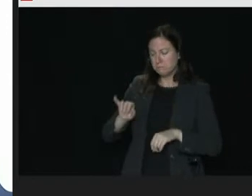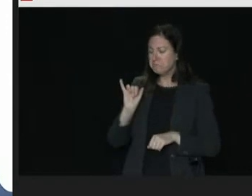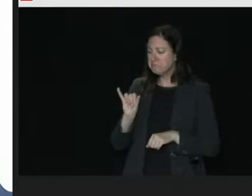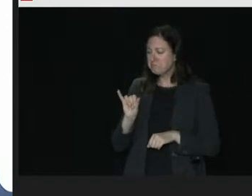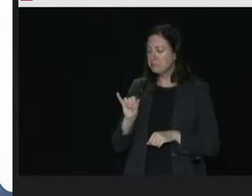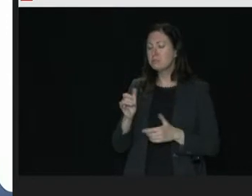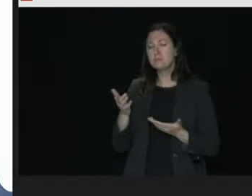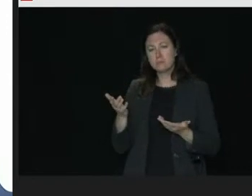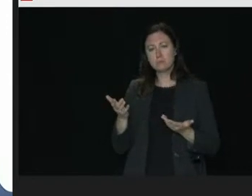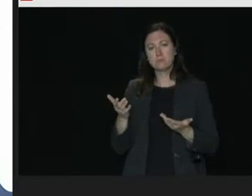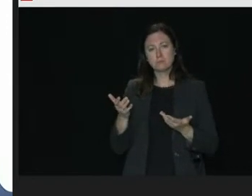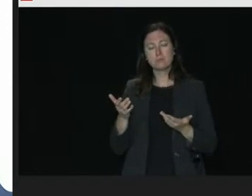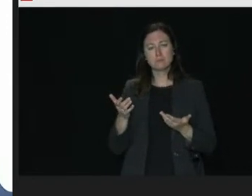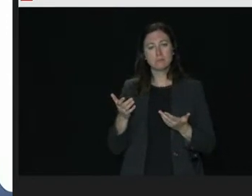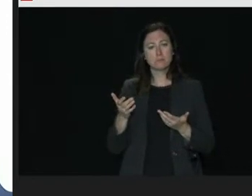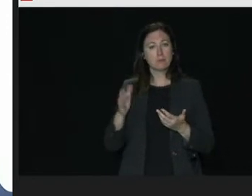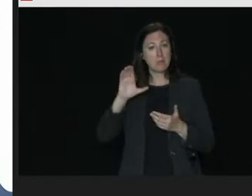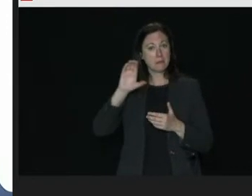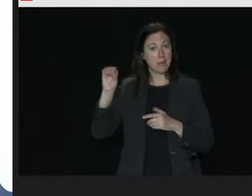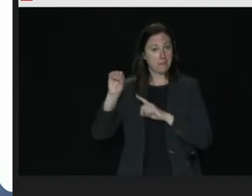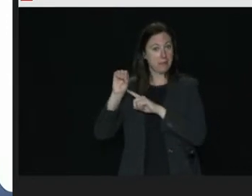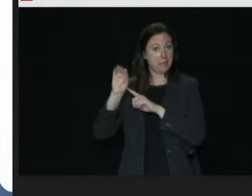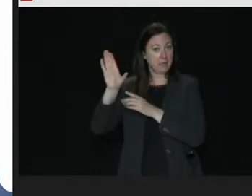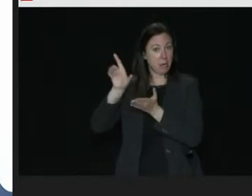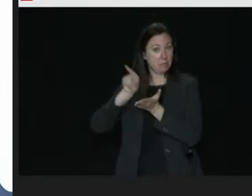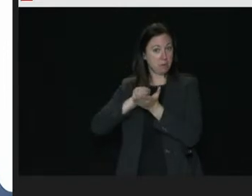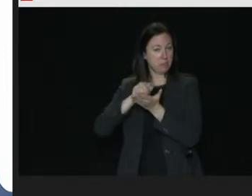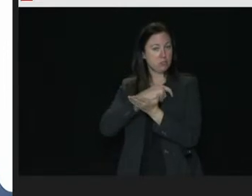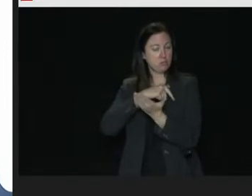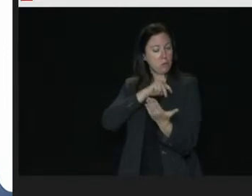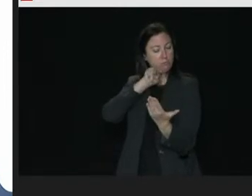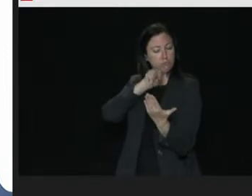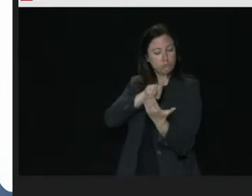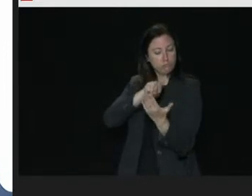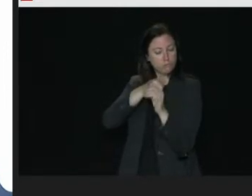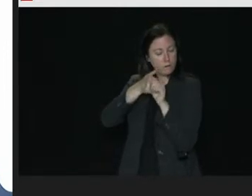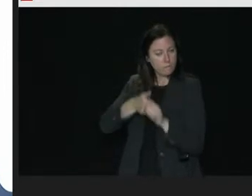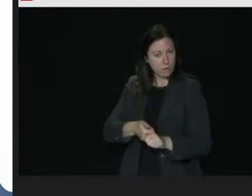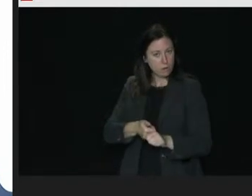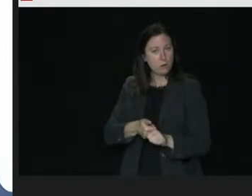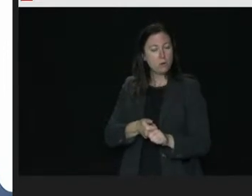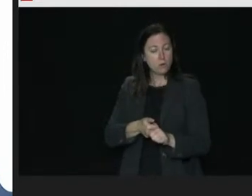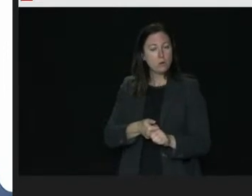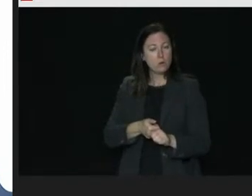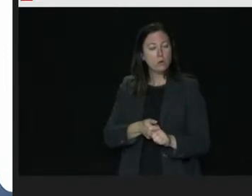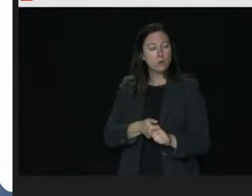we have followed what the company has published on this to date. This is